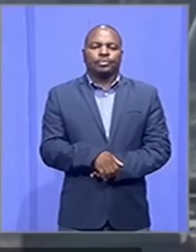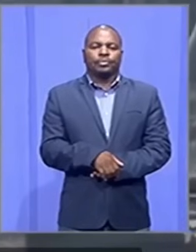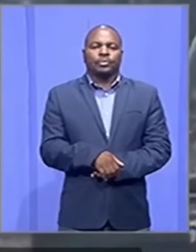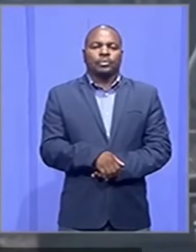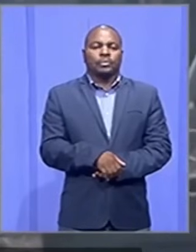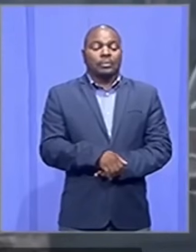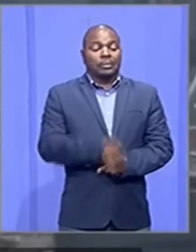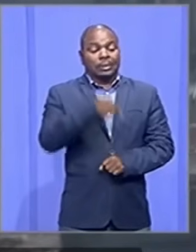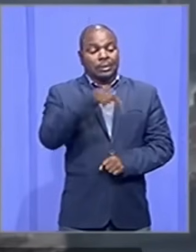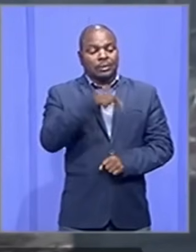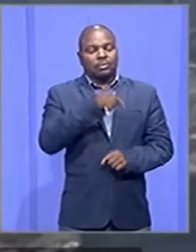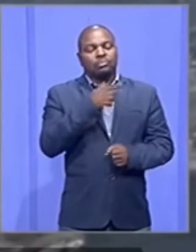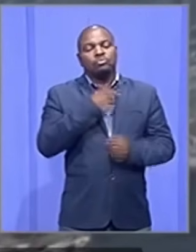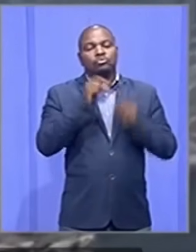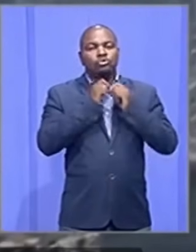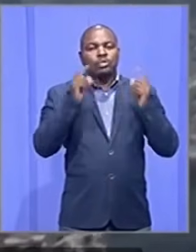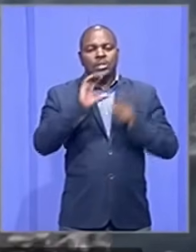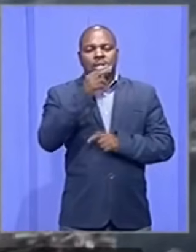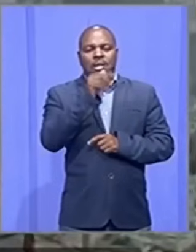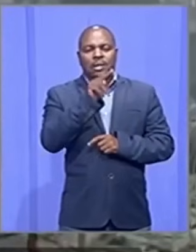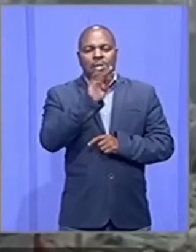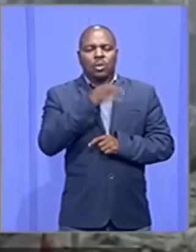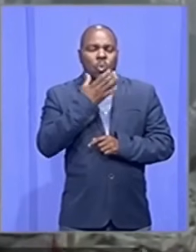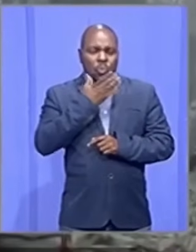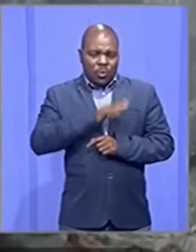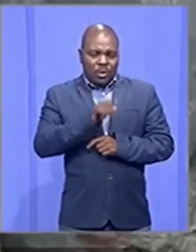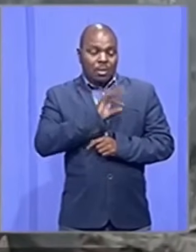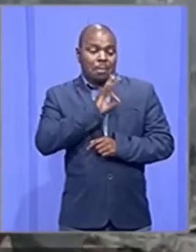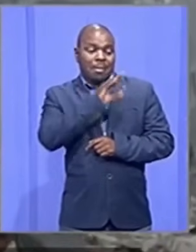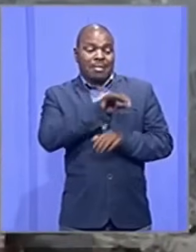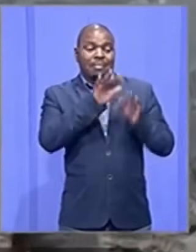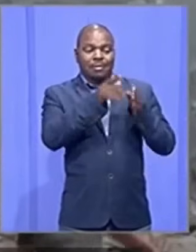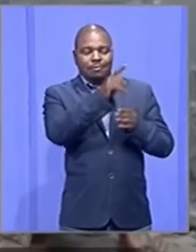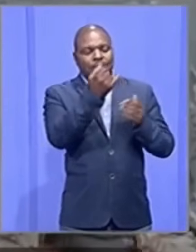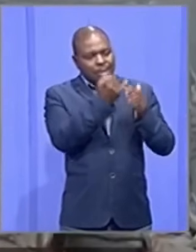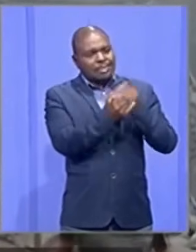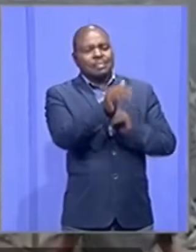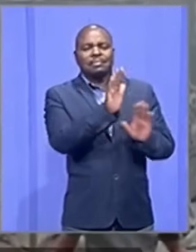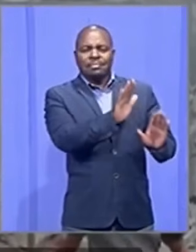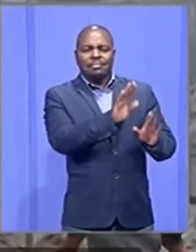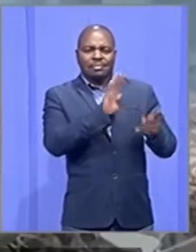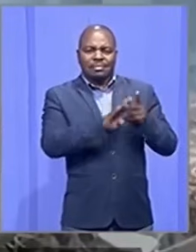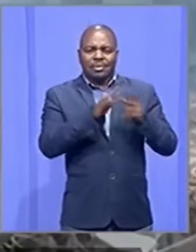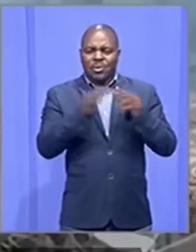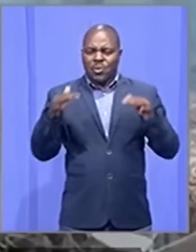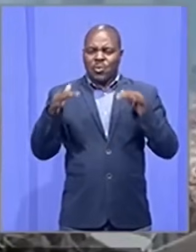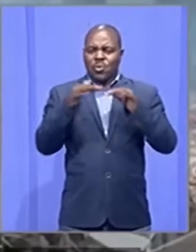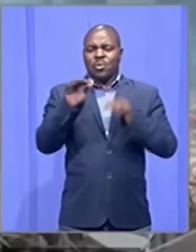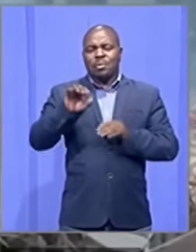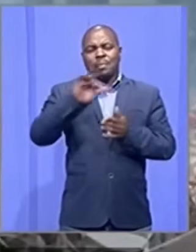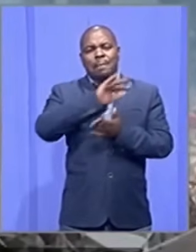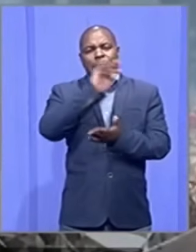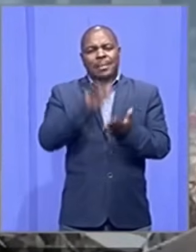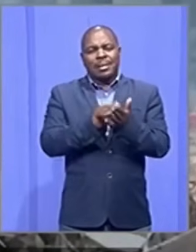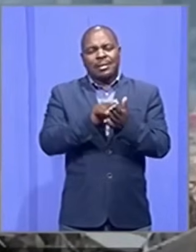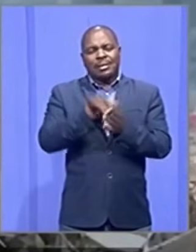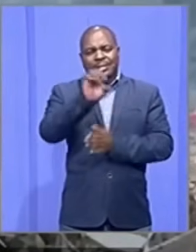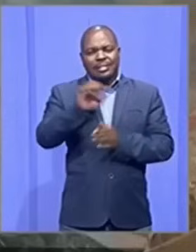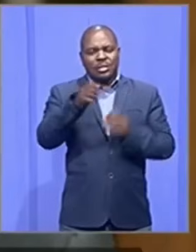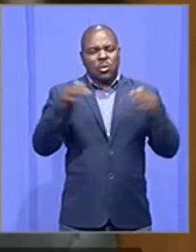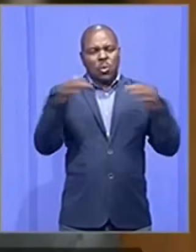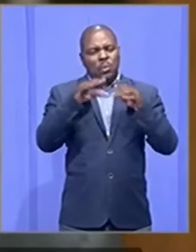Boipiletso ba komiti ya moruti Chikane ke o netefatsa hore baahi ba Palestina ba fumana boikemelo le ho rarolla ntwa dinaheng tse botjhabelahare. The